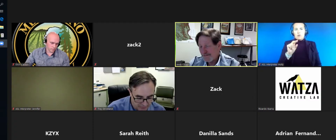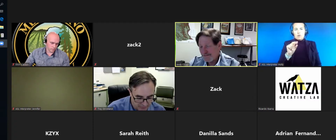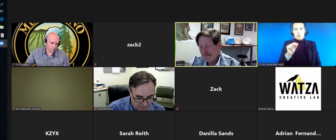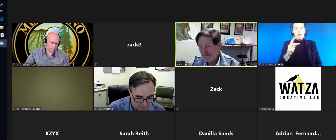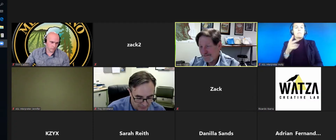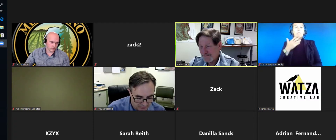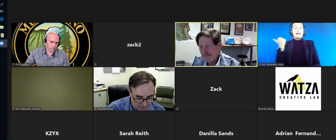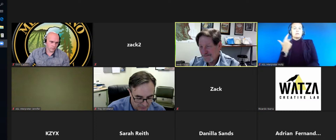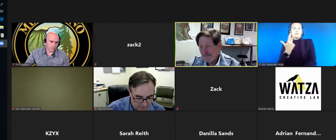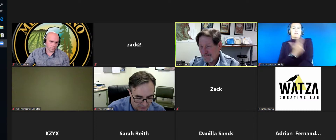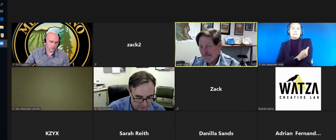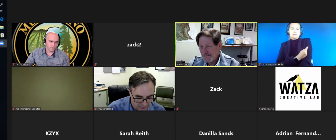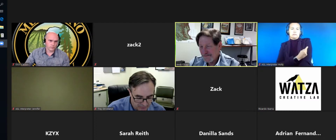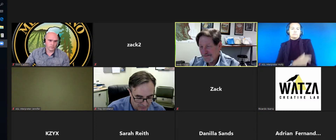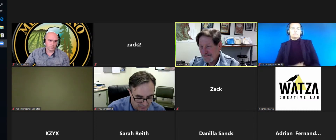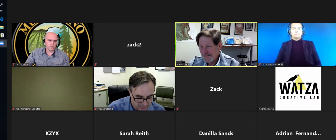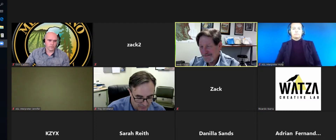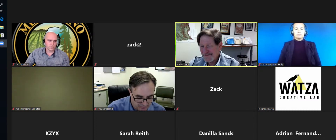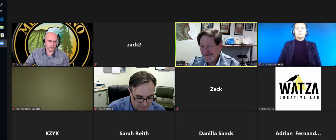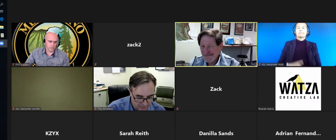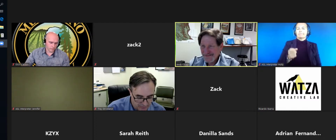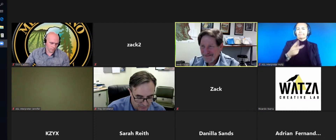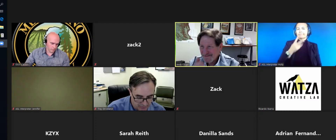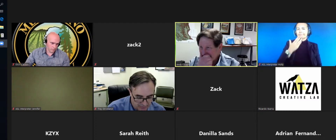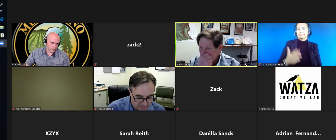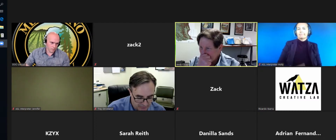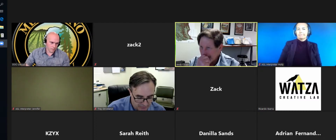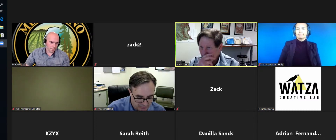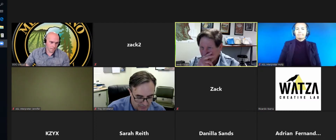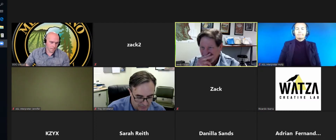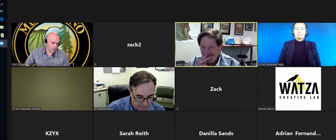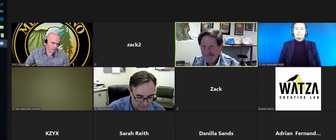bet. Okay, thank you.